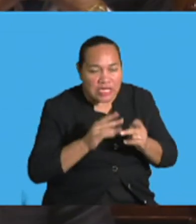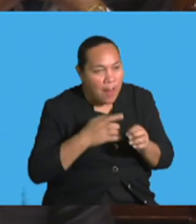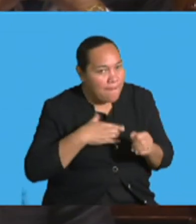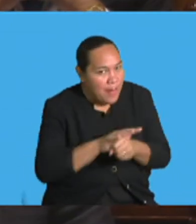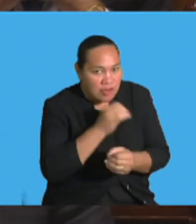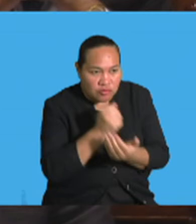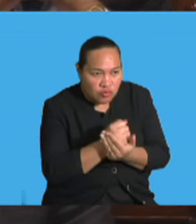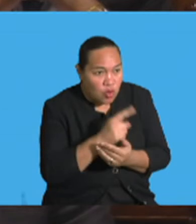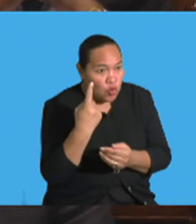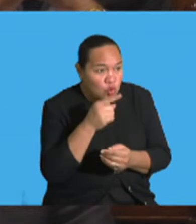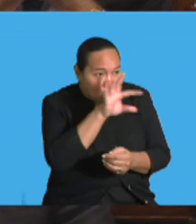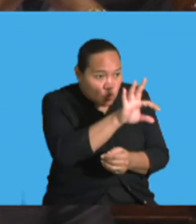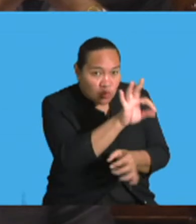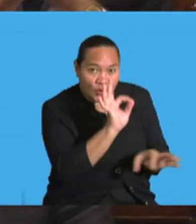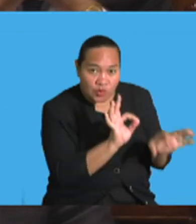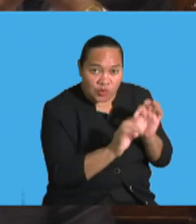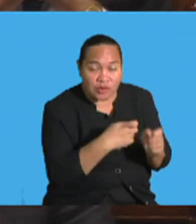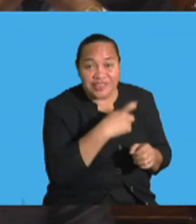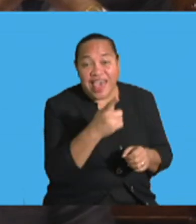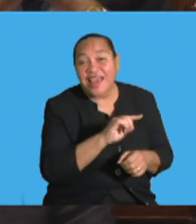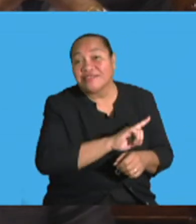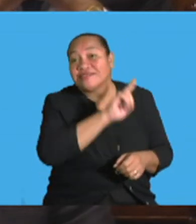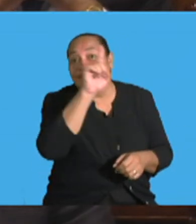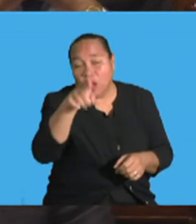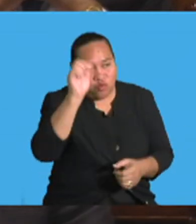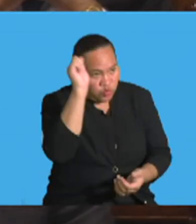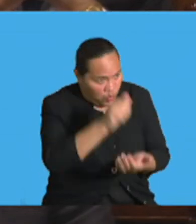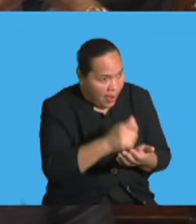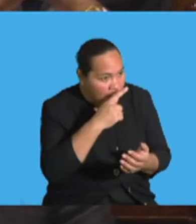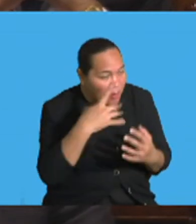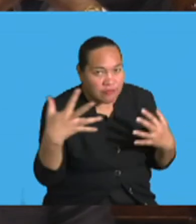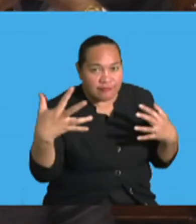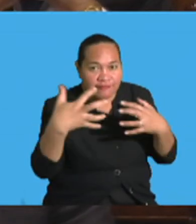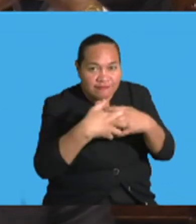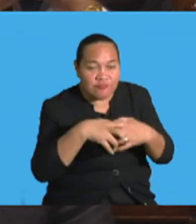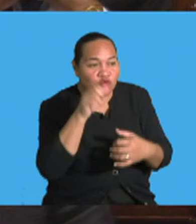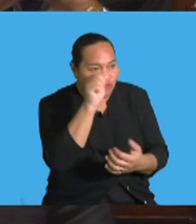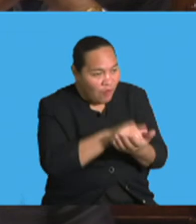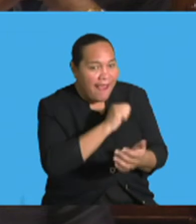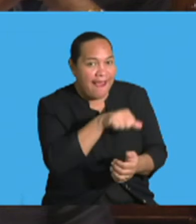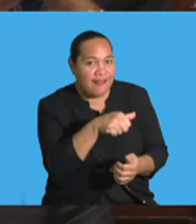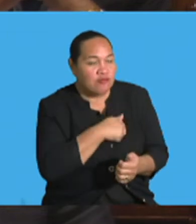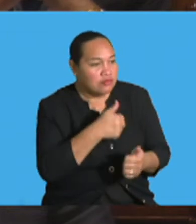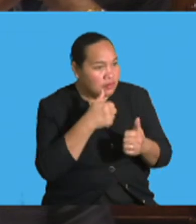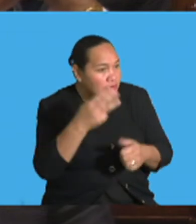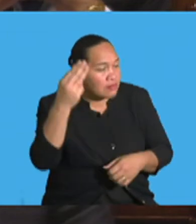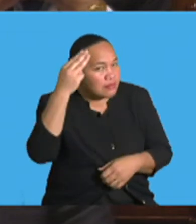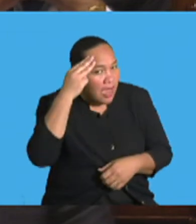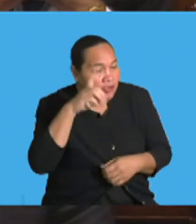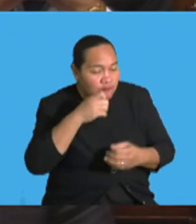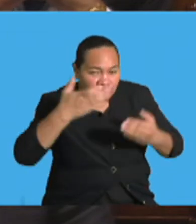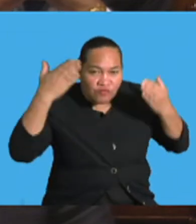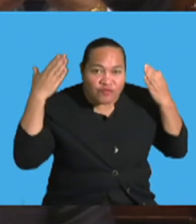Mr. Speaker, that we send the right people with the right attitude and right set of mind to remain